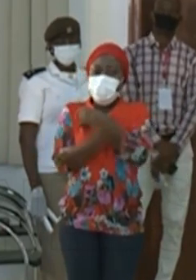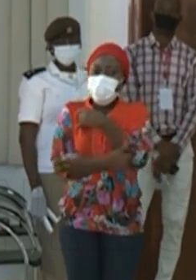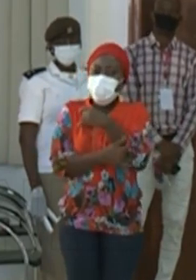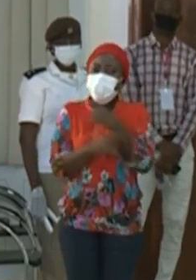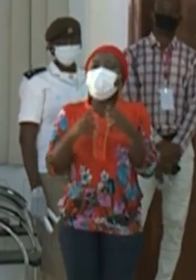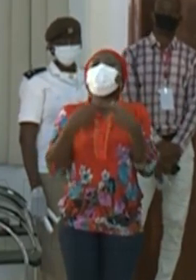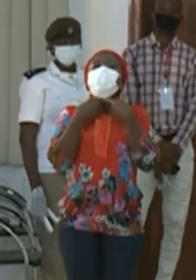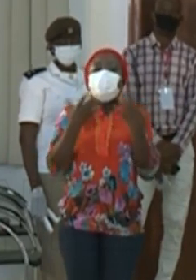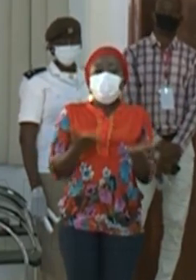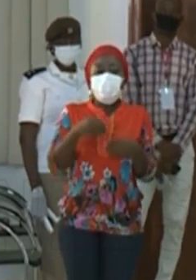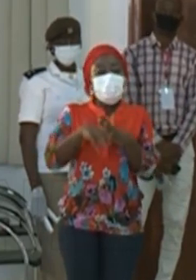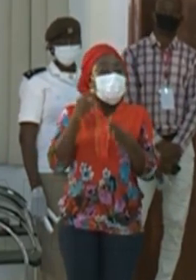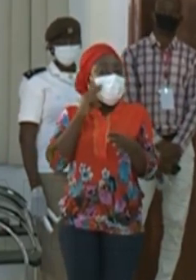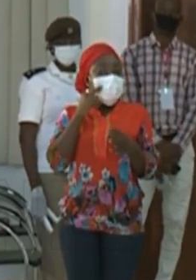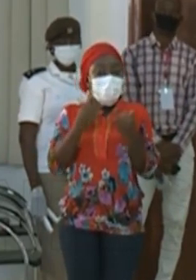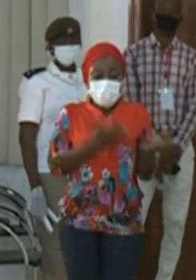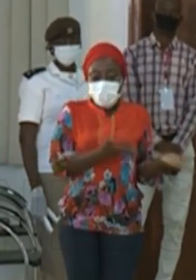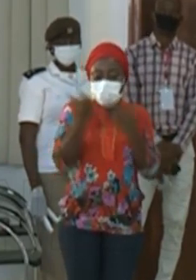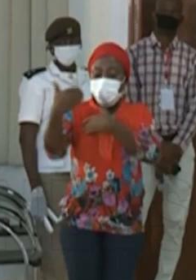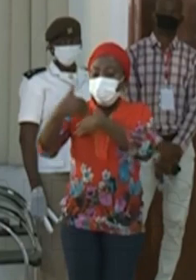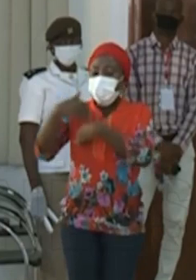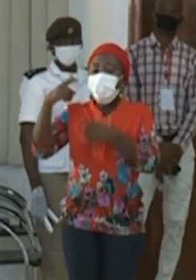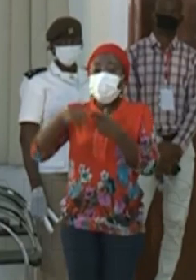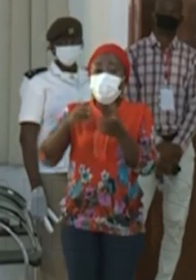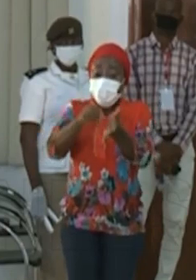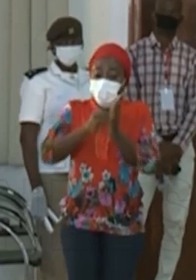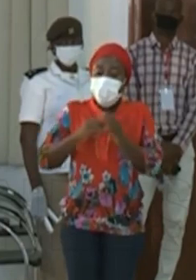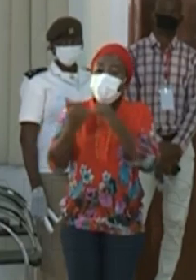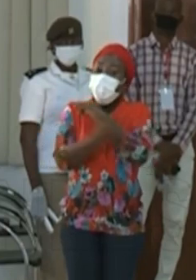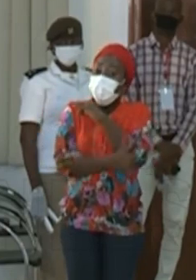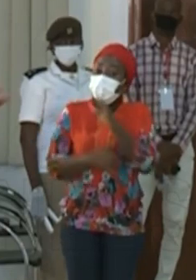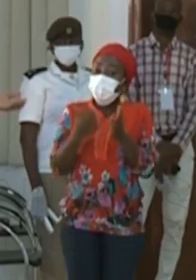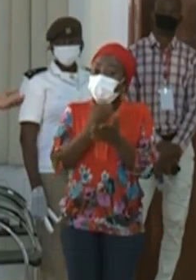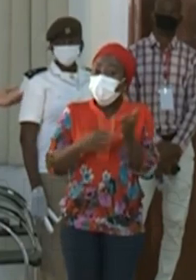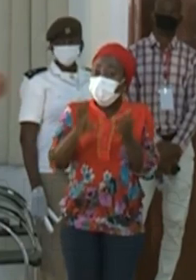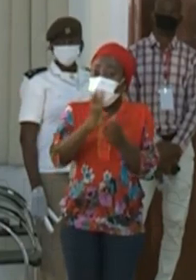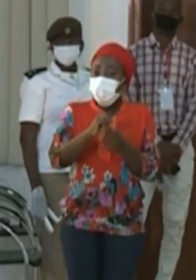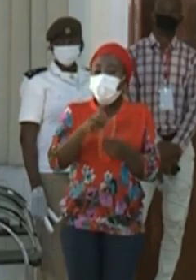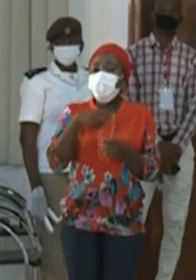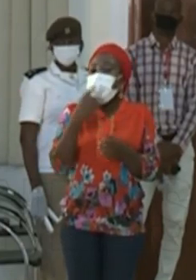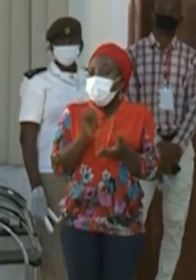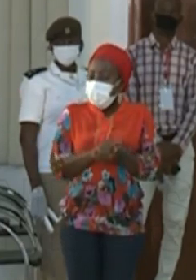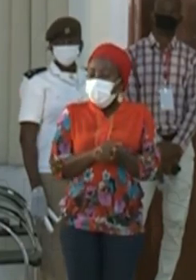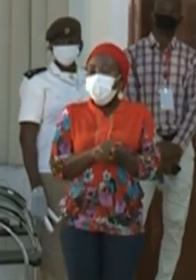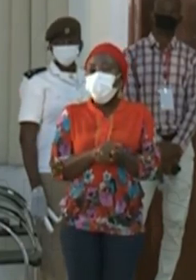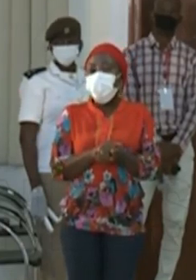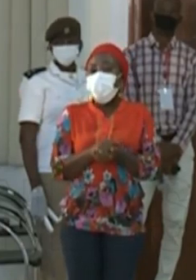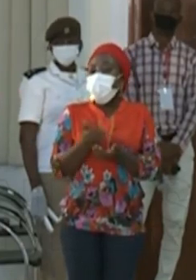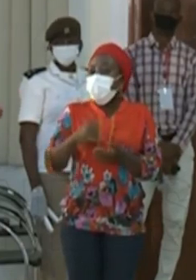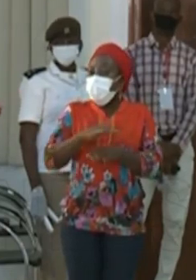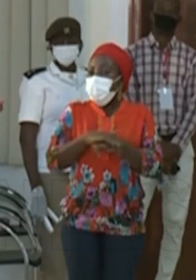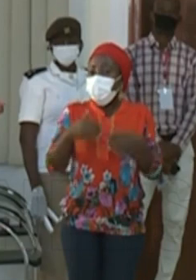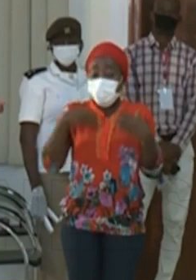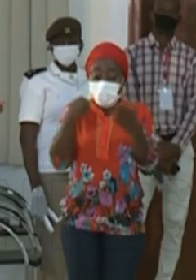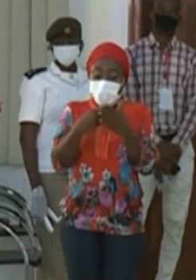can assist them to take them back to their countries. And some of them also in diaspora said they do not have the